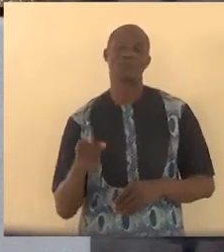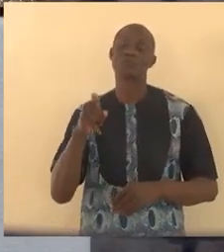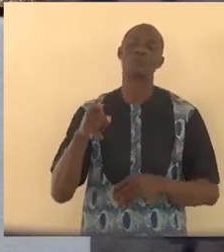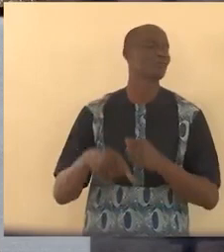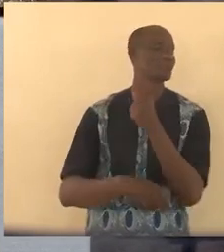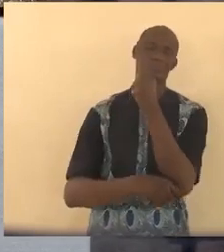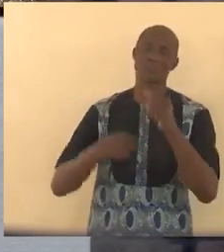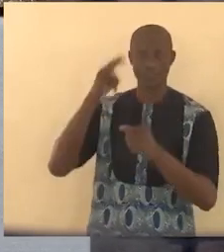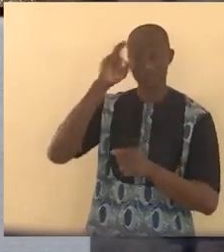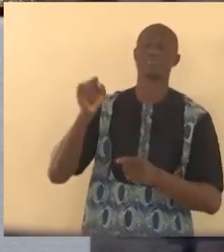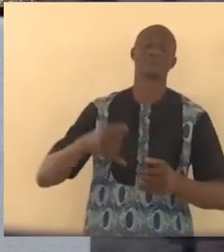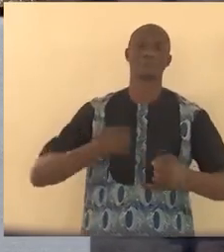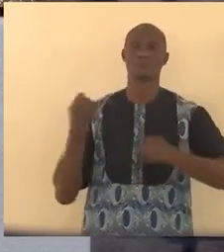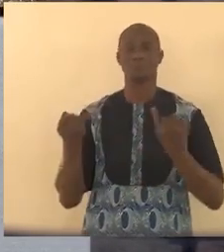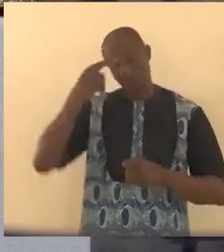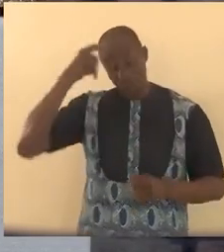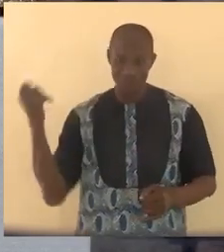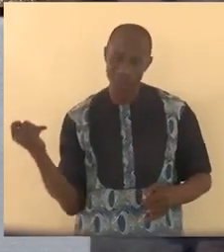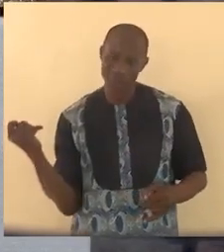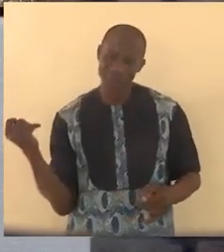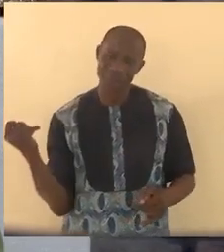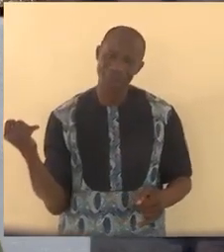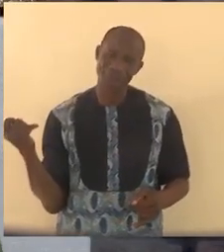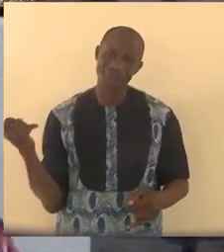And you rob the child of that joy.